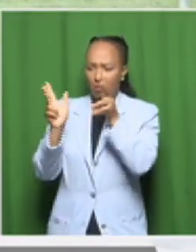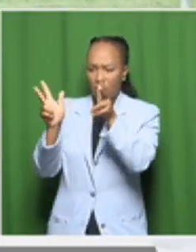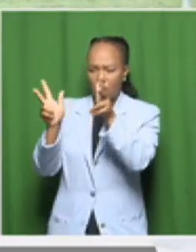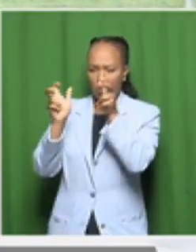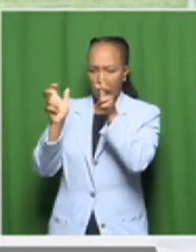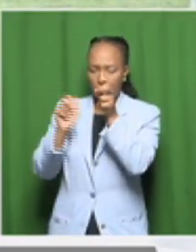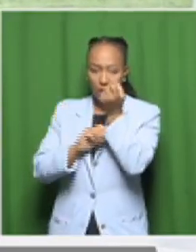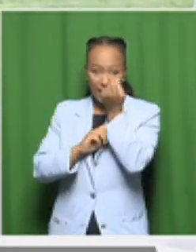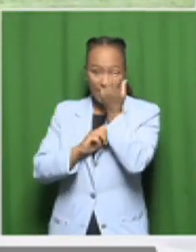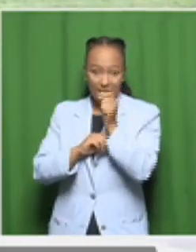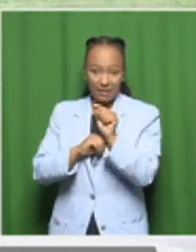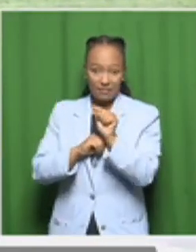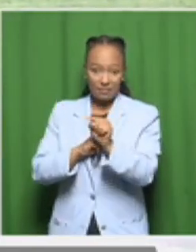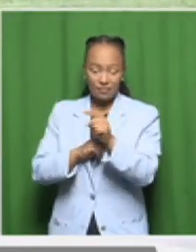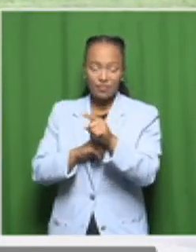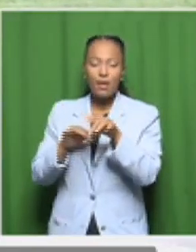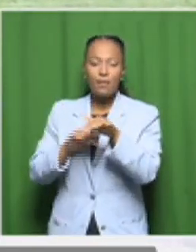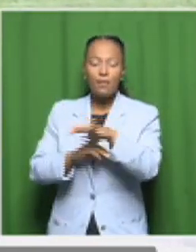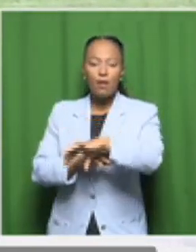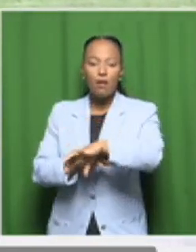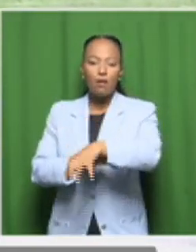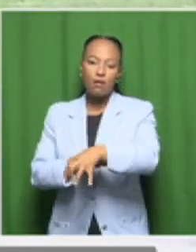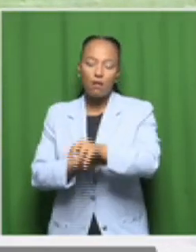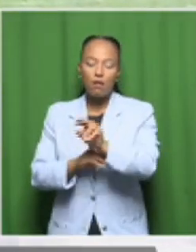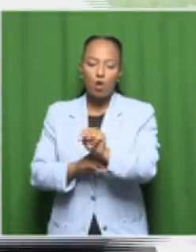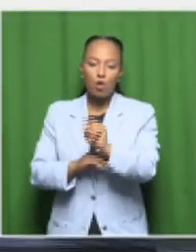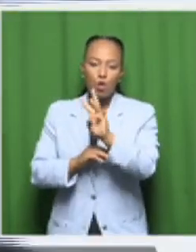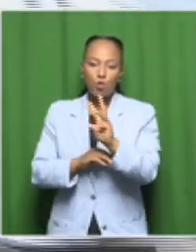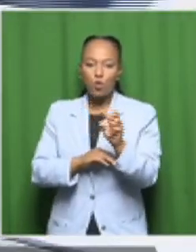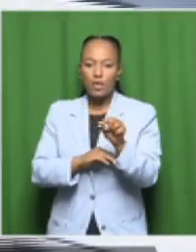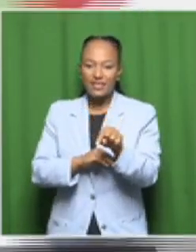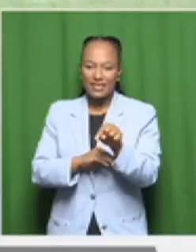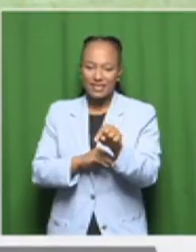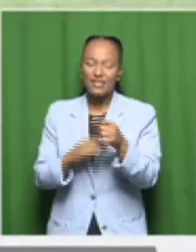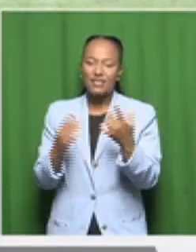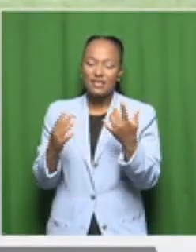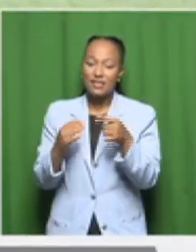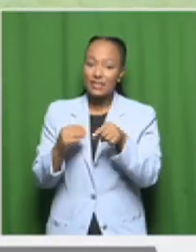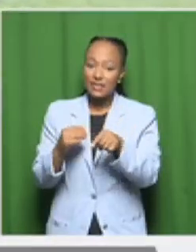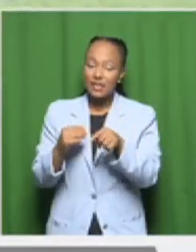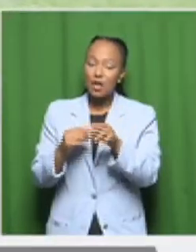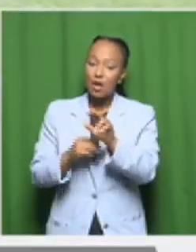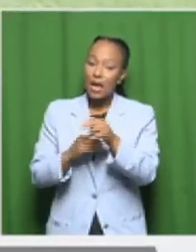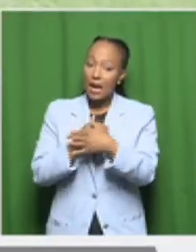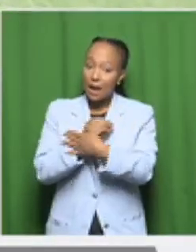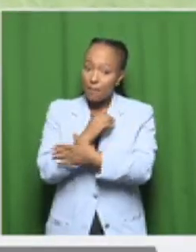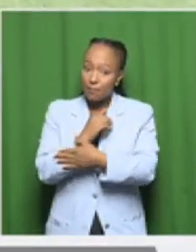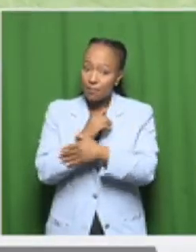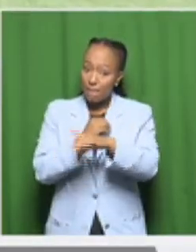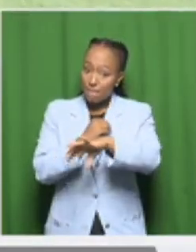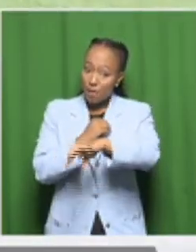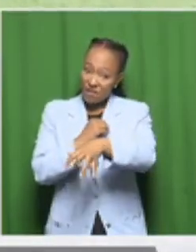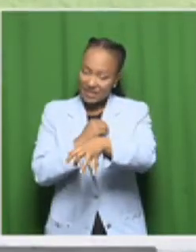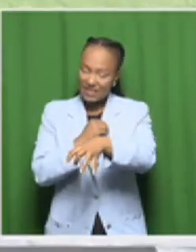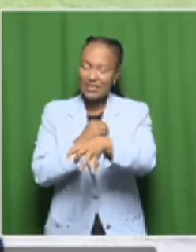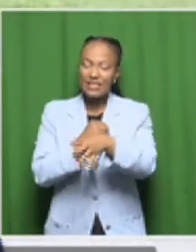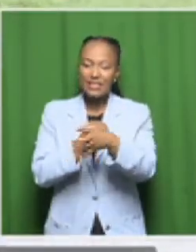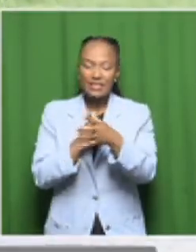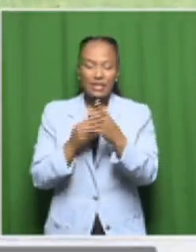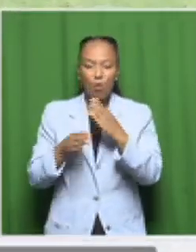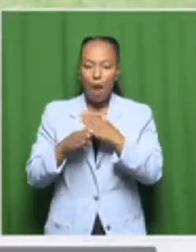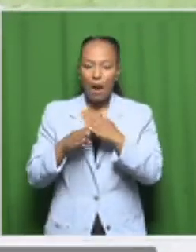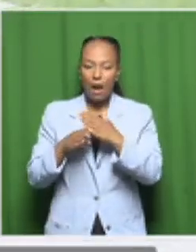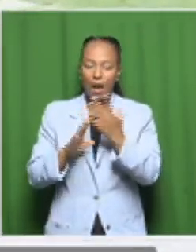conditions facing the people of the Northwest, with the country's leading unemployment rate, we're going to speak to a political analyst from the Northwest University,